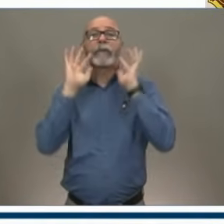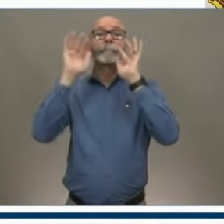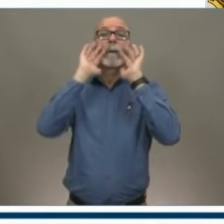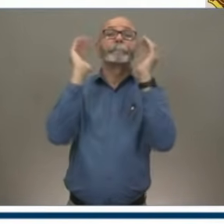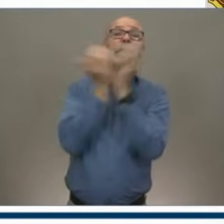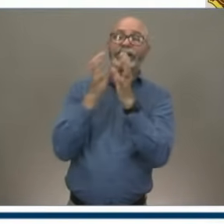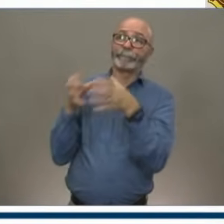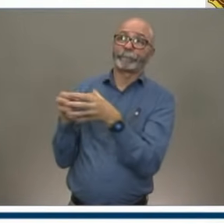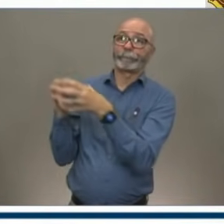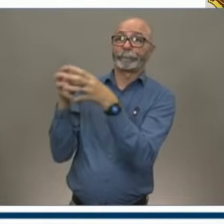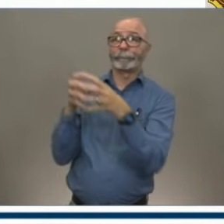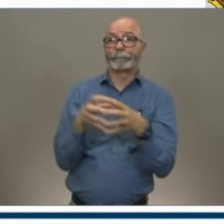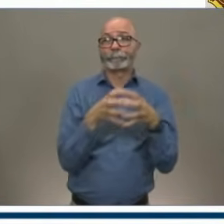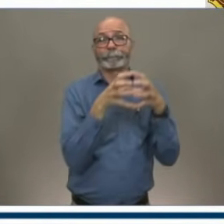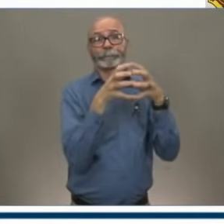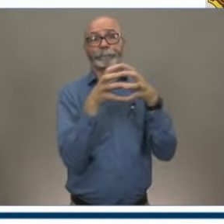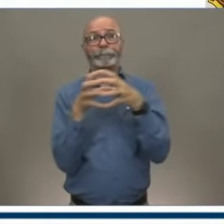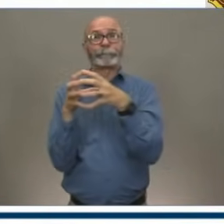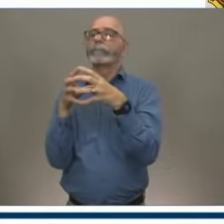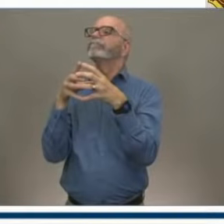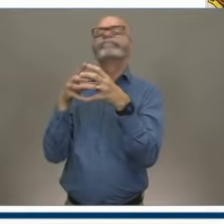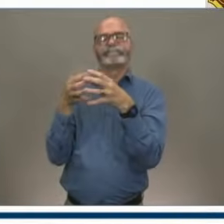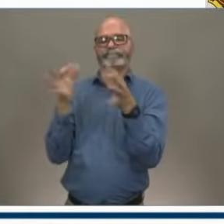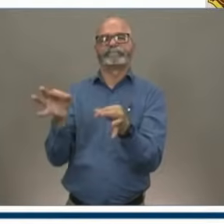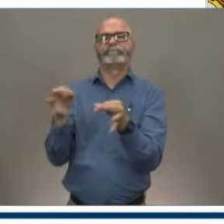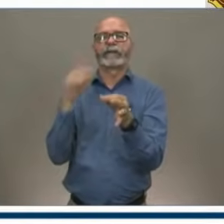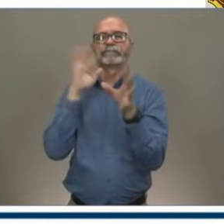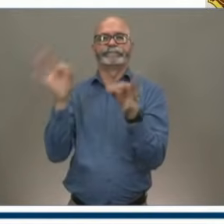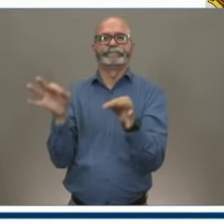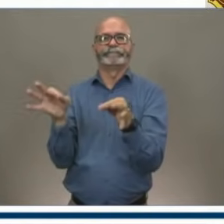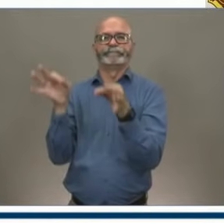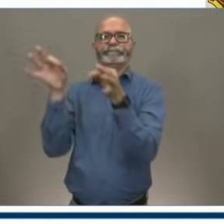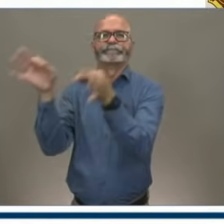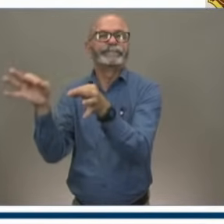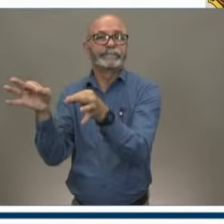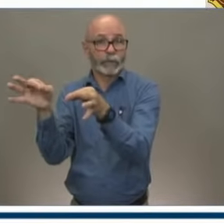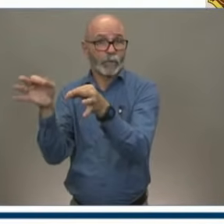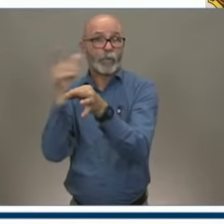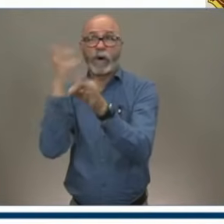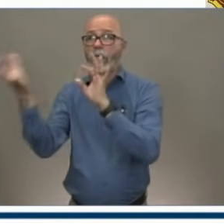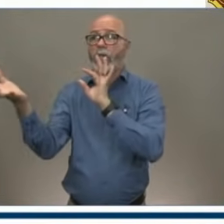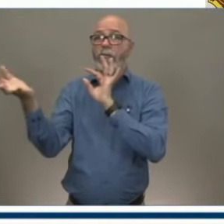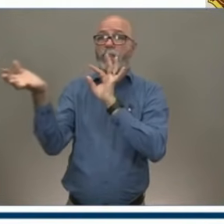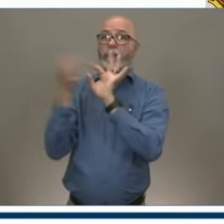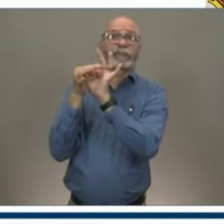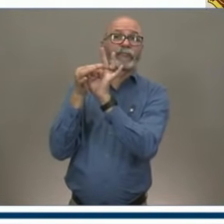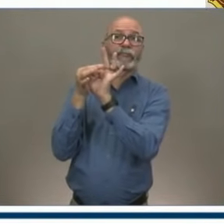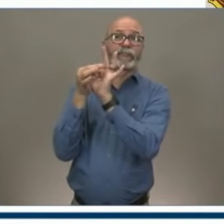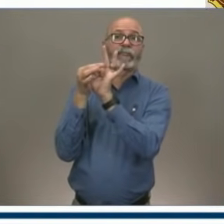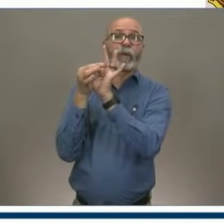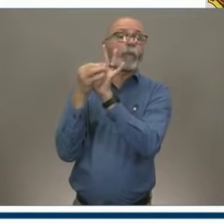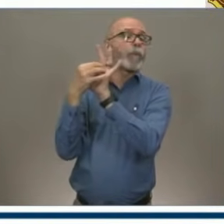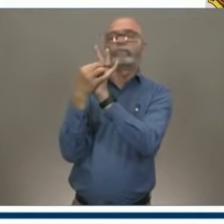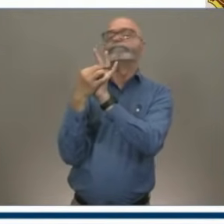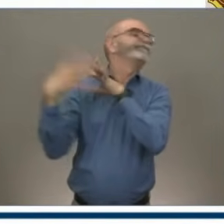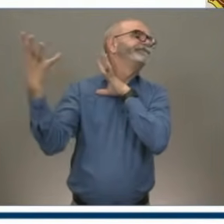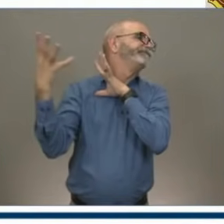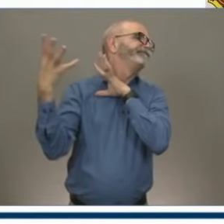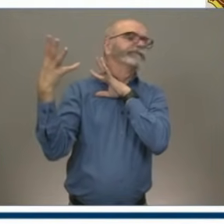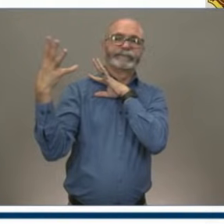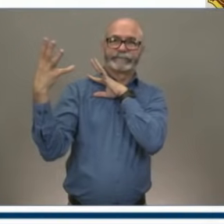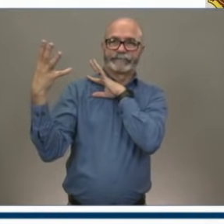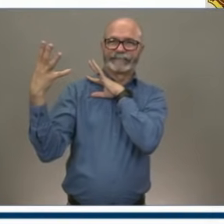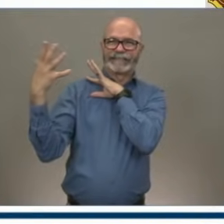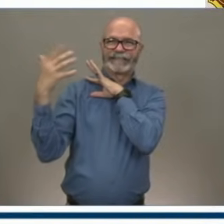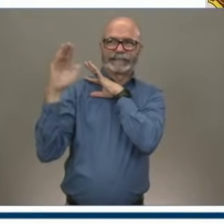it's actually going to extend its decision on whether to rejoin for another 2 weeks as well. It seems like everybody's being just extra careful at this